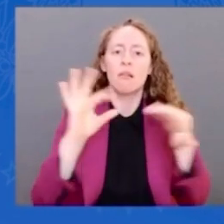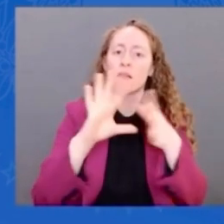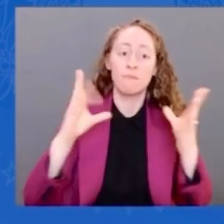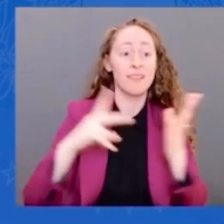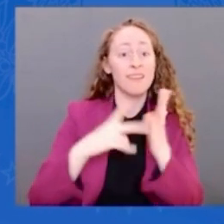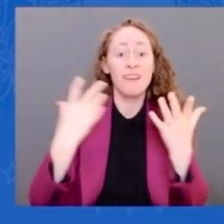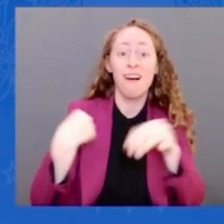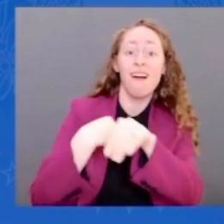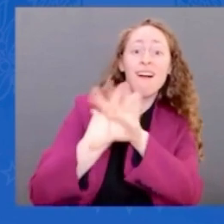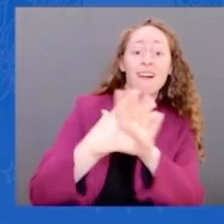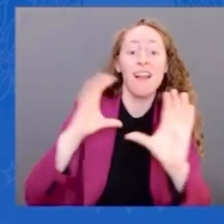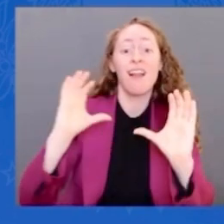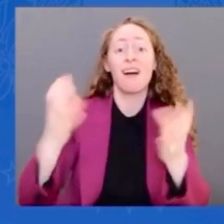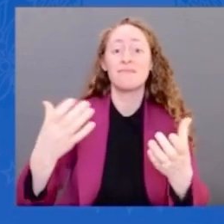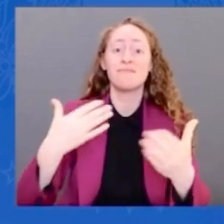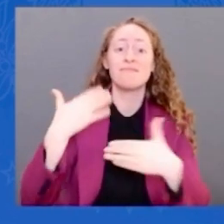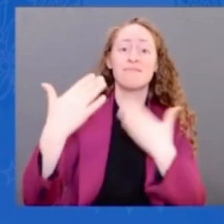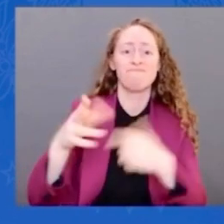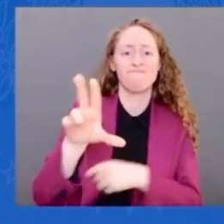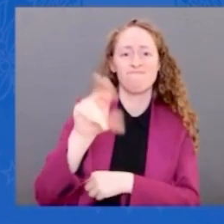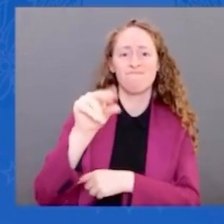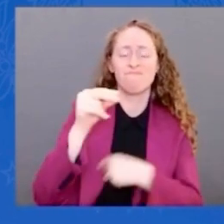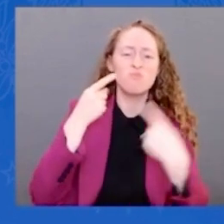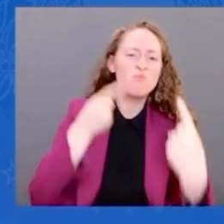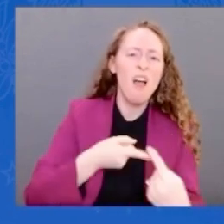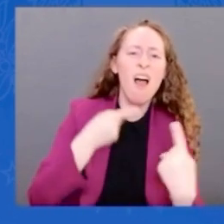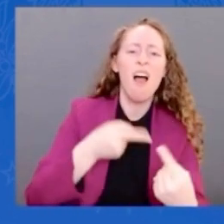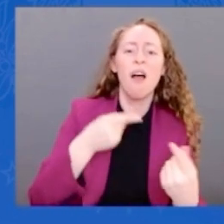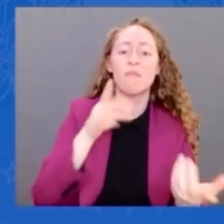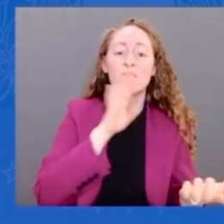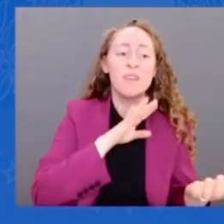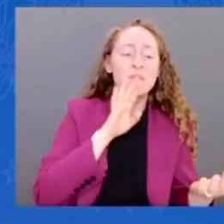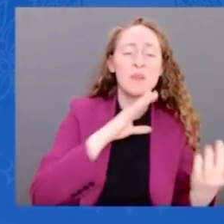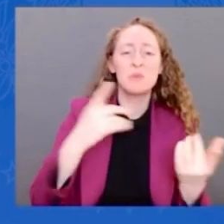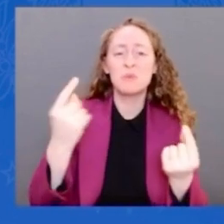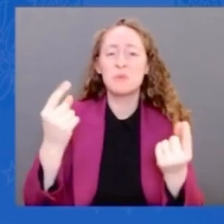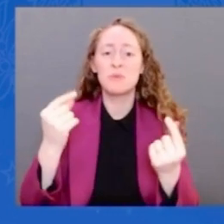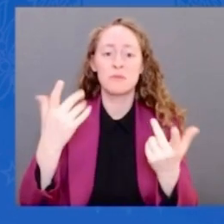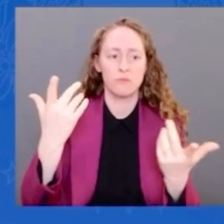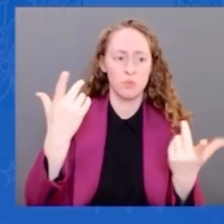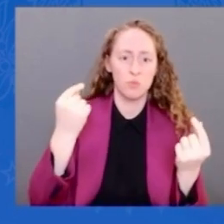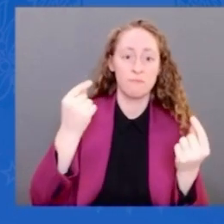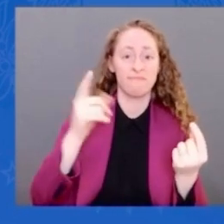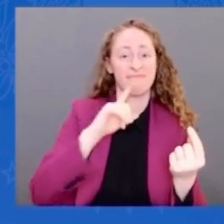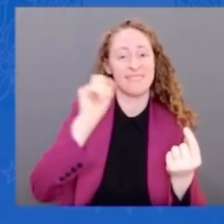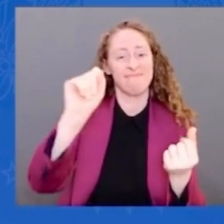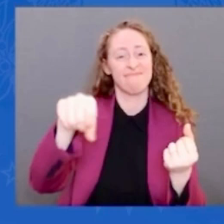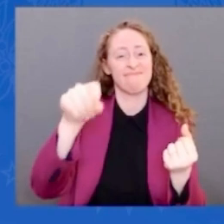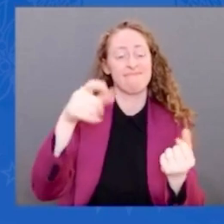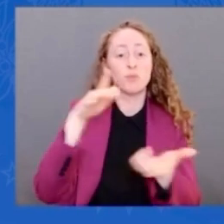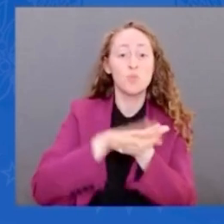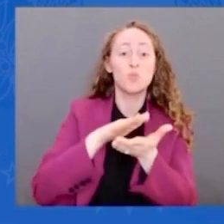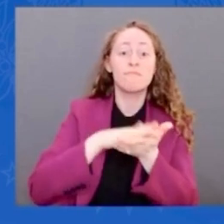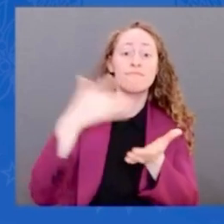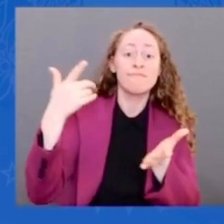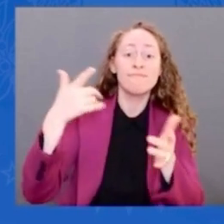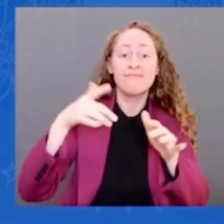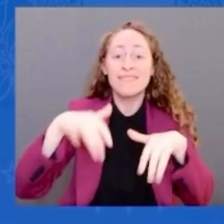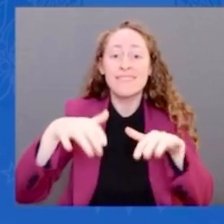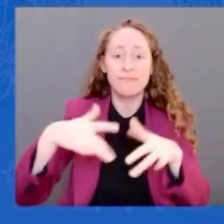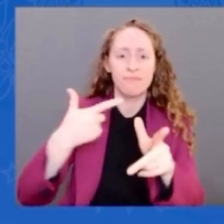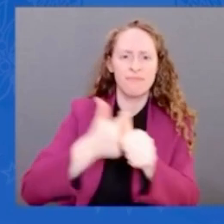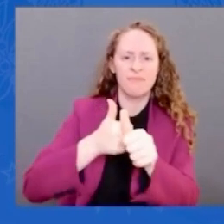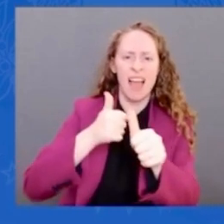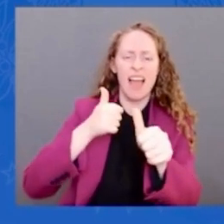fall behind. Her story is the story of so many people. Today, more than